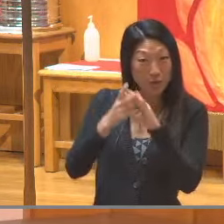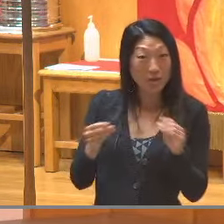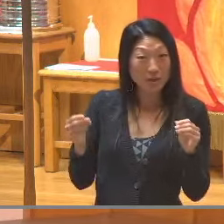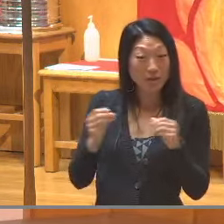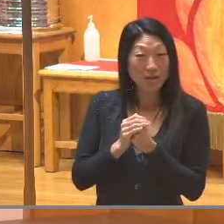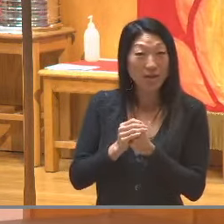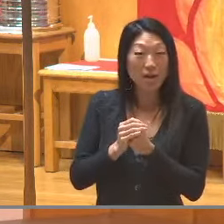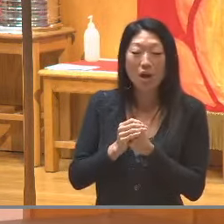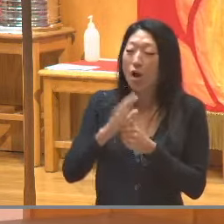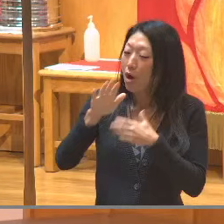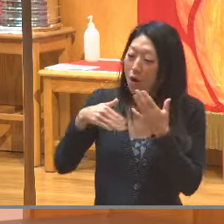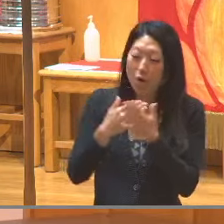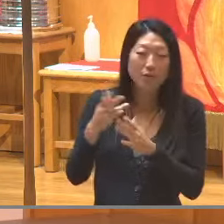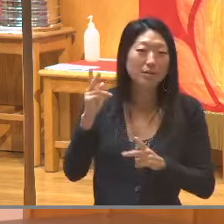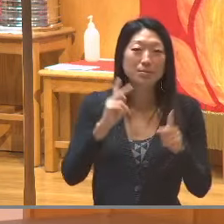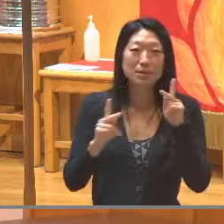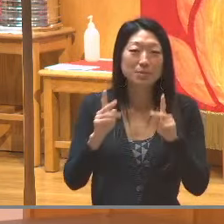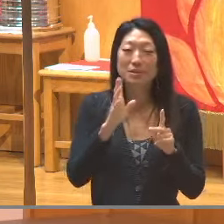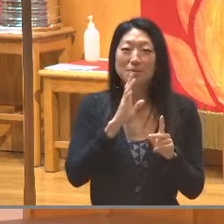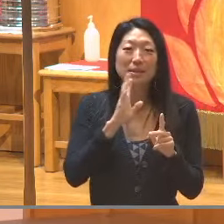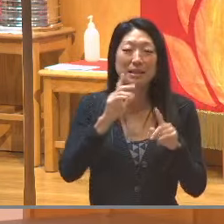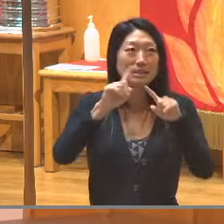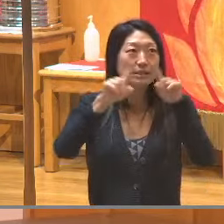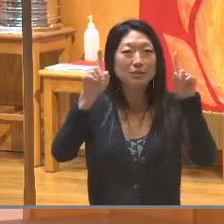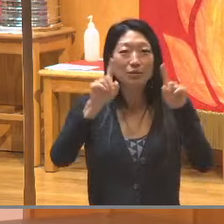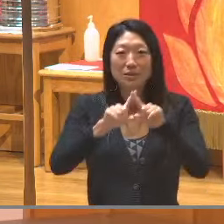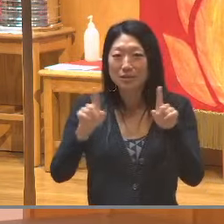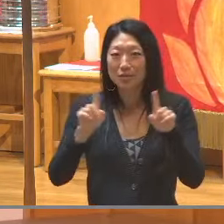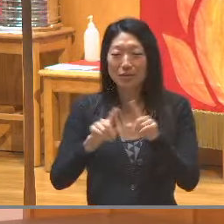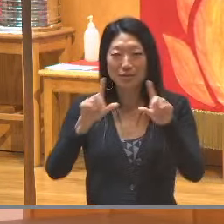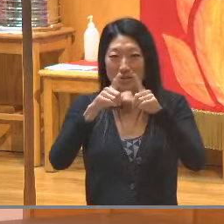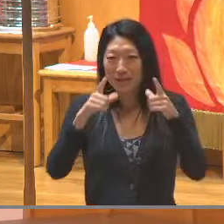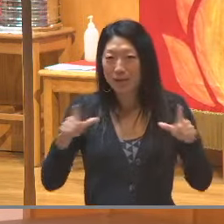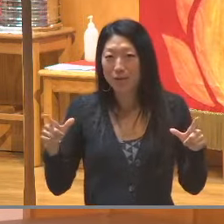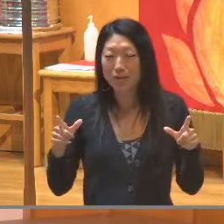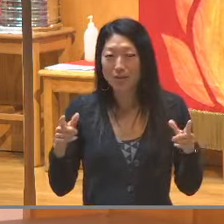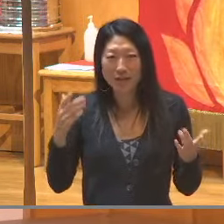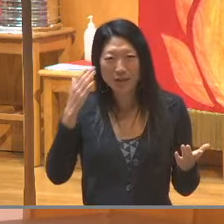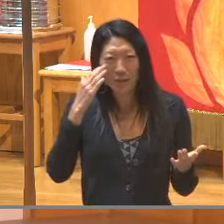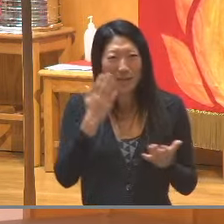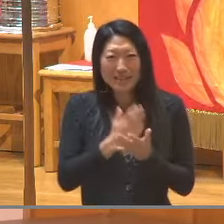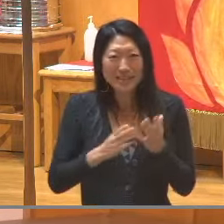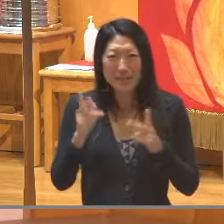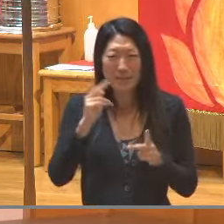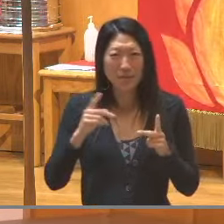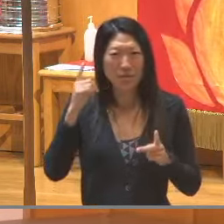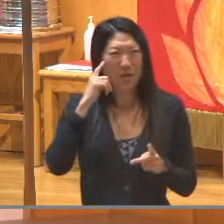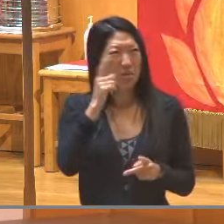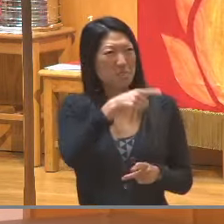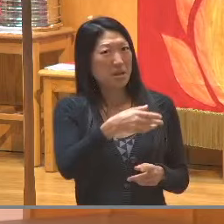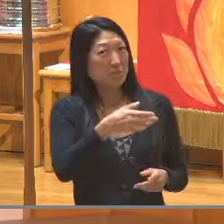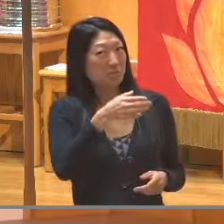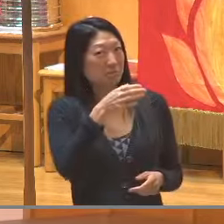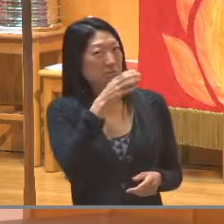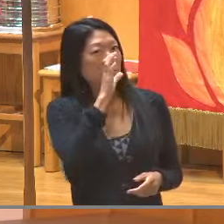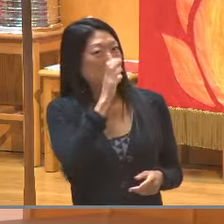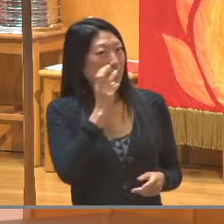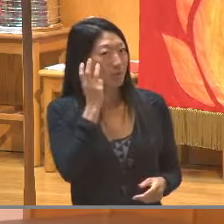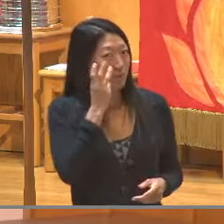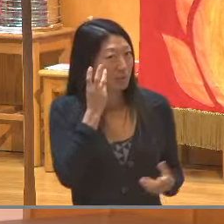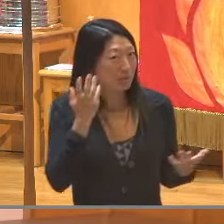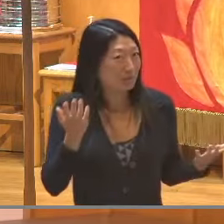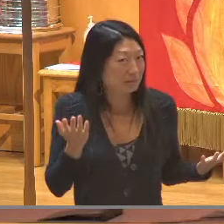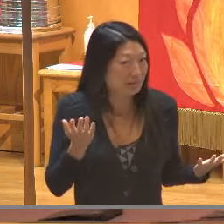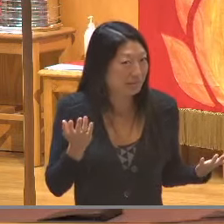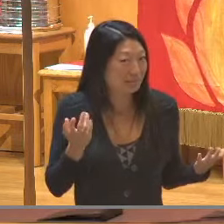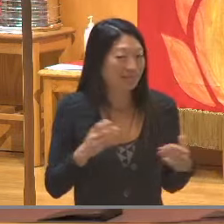today, all of these people started speaking different languages. And you know what? Some people thought maybe they had too much communion wine. What's going